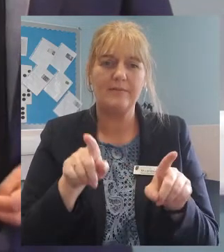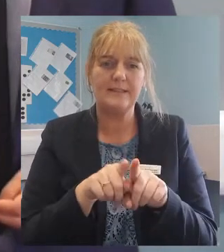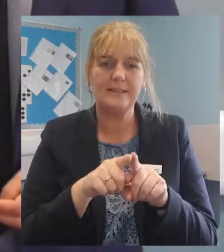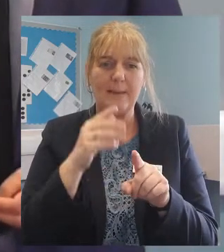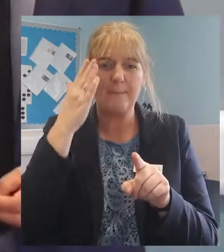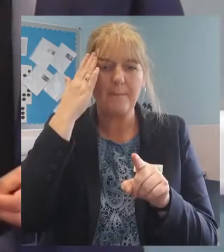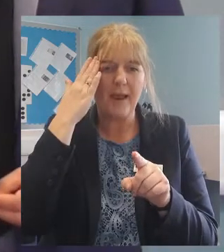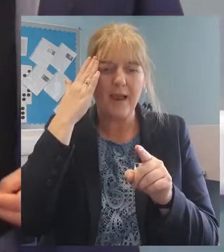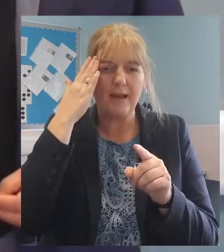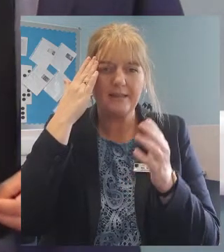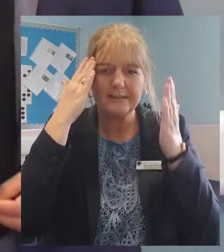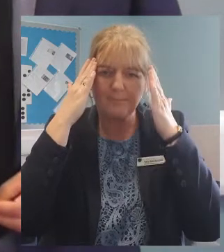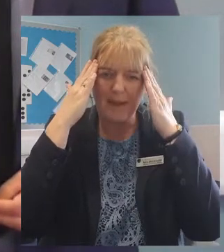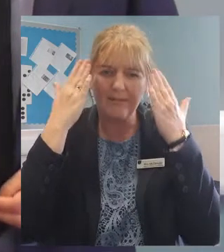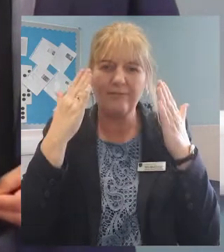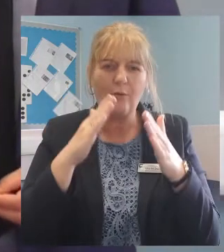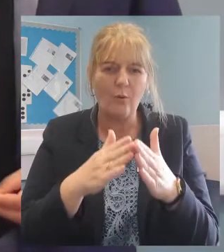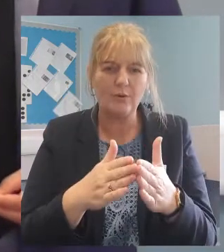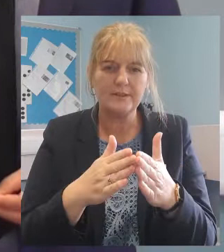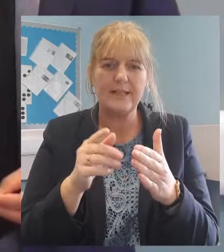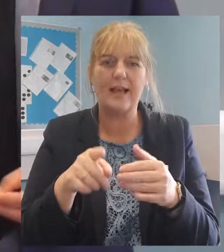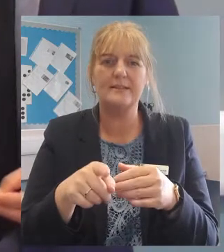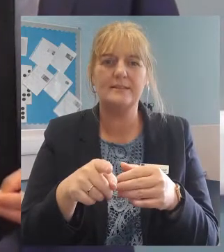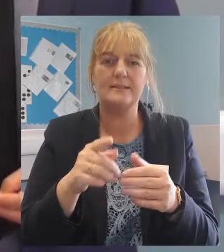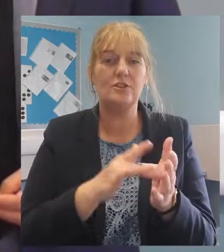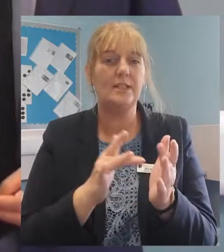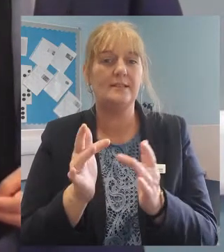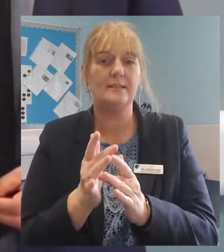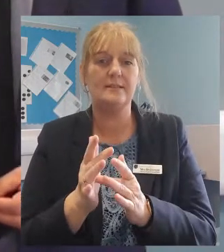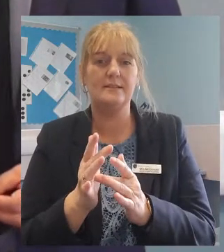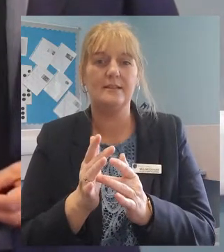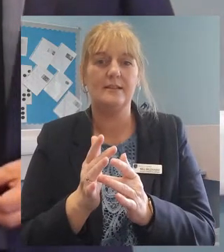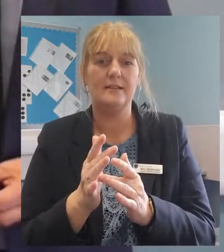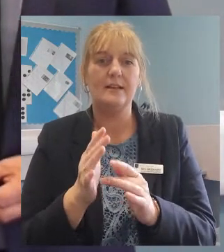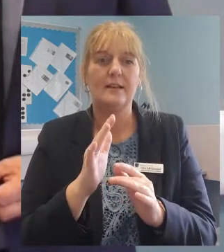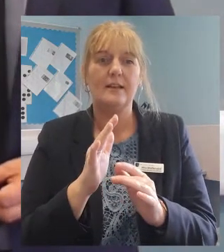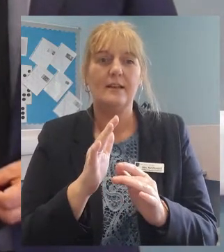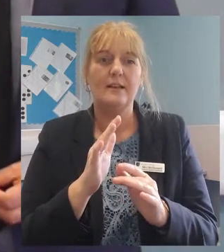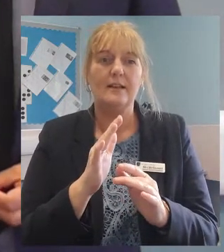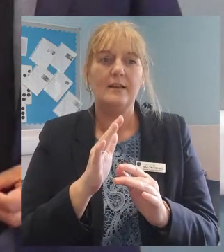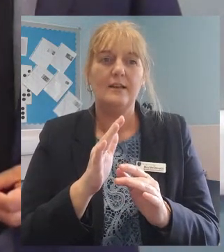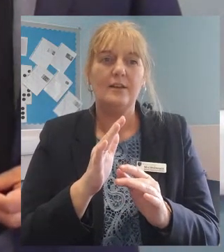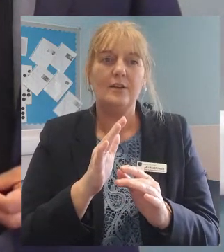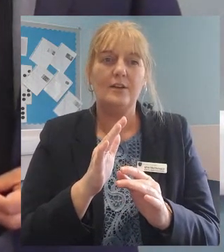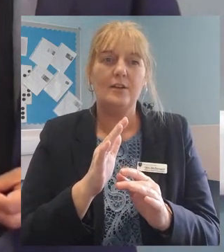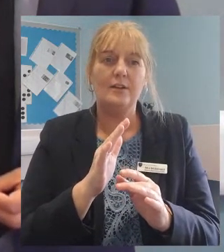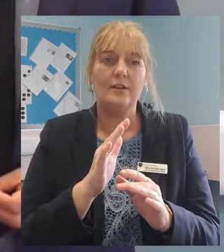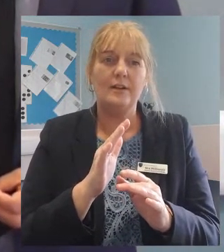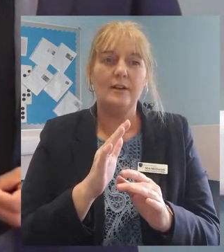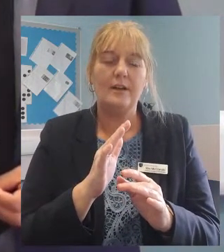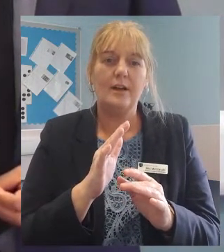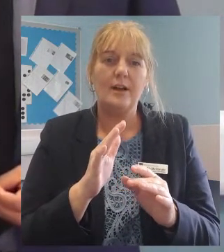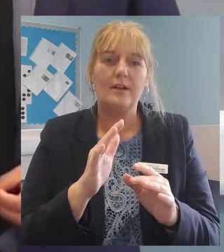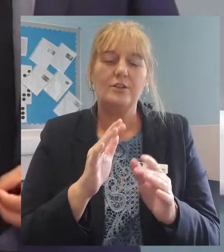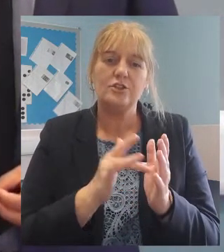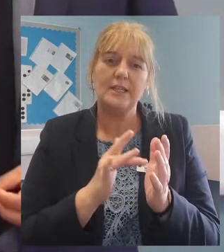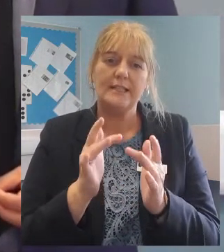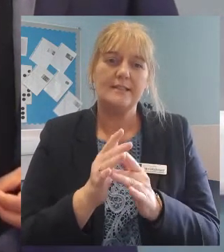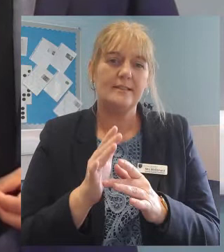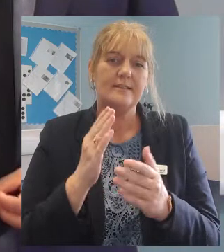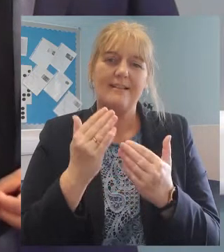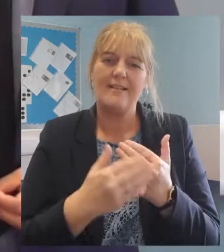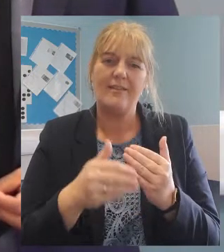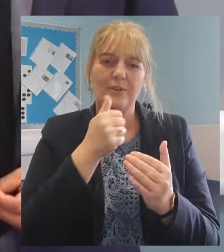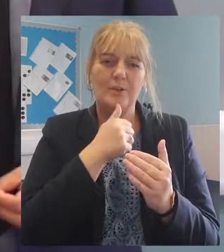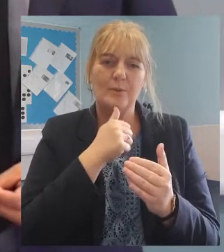same mindset as Christ Jesus, who being the very nature God, did not consider equality with God something to be used to his